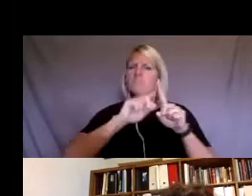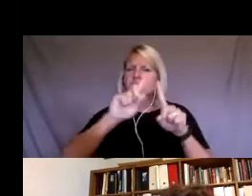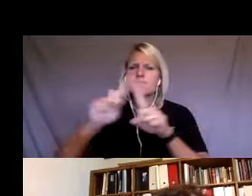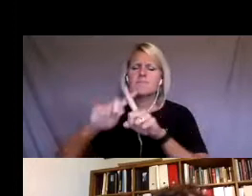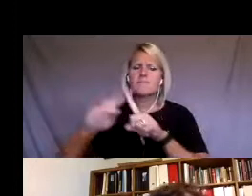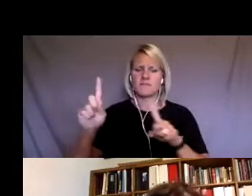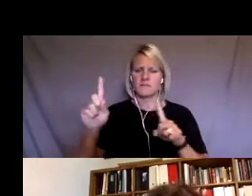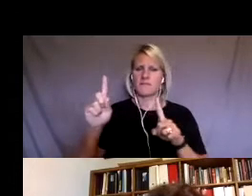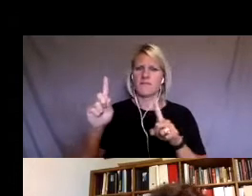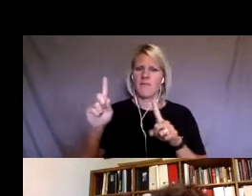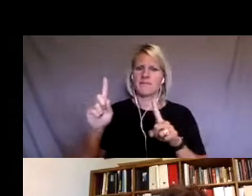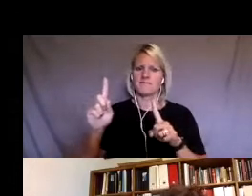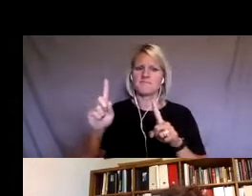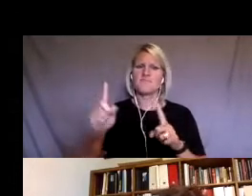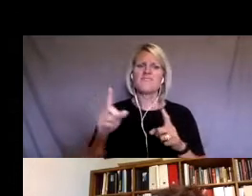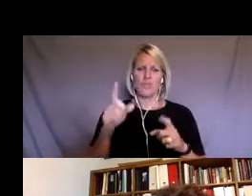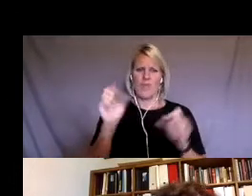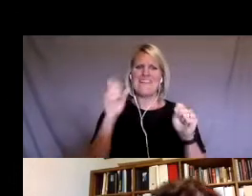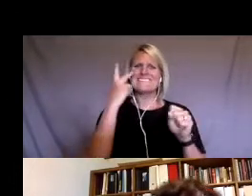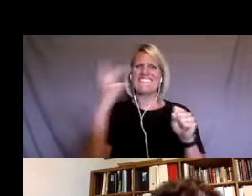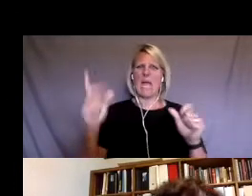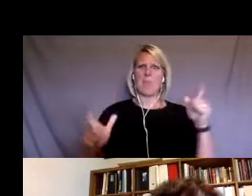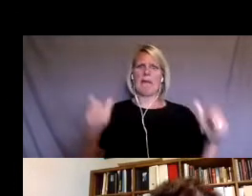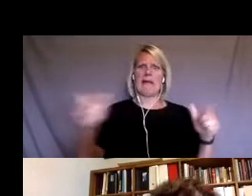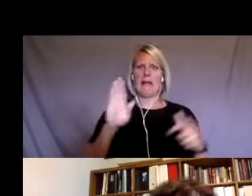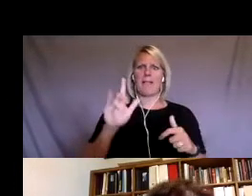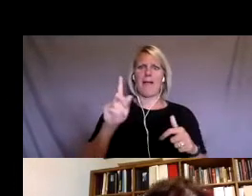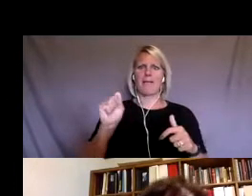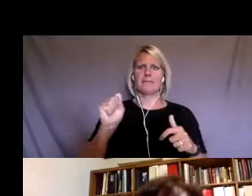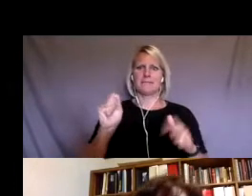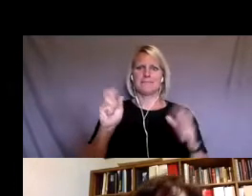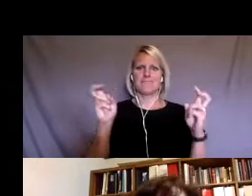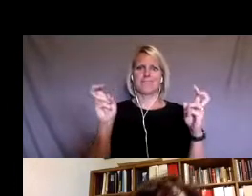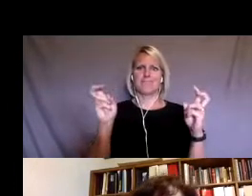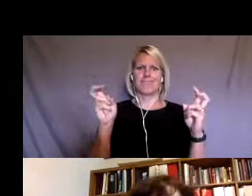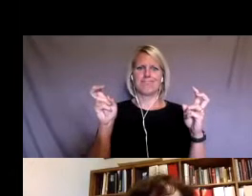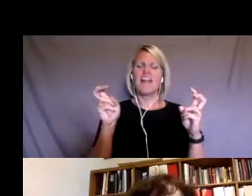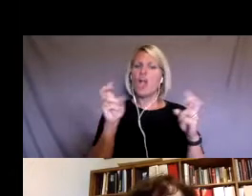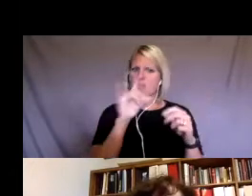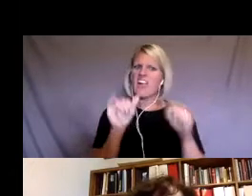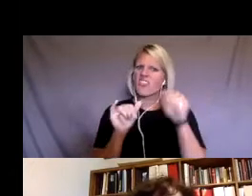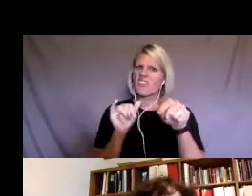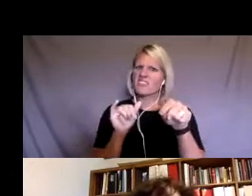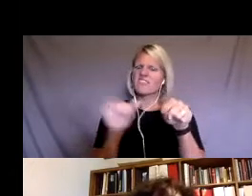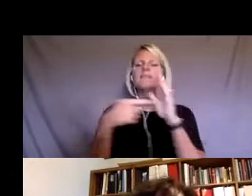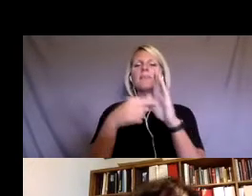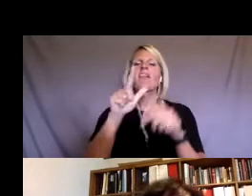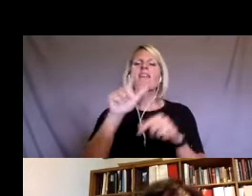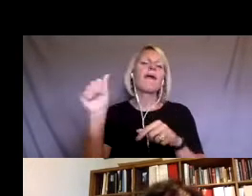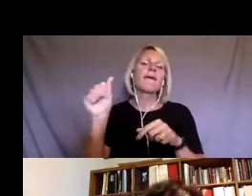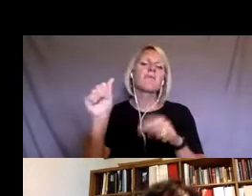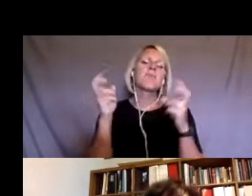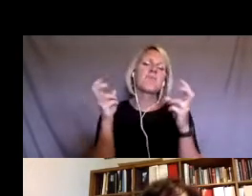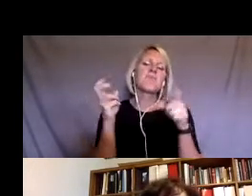extended blocks. And many cities from the air look like this, look like Los Angeles, although granted,